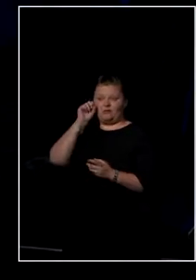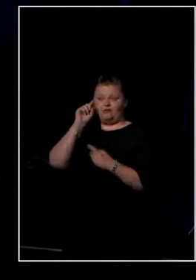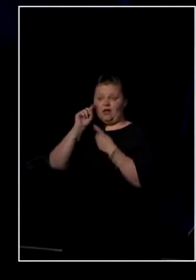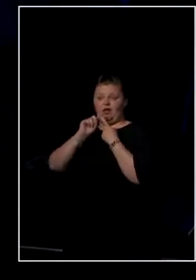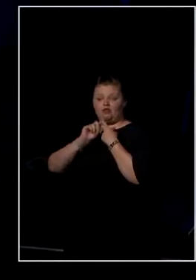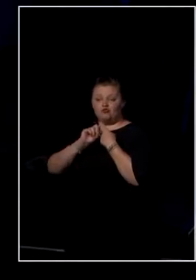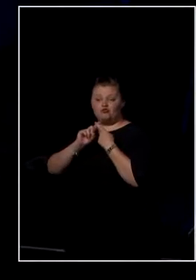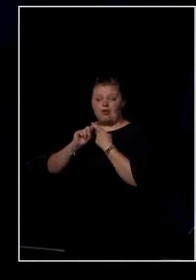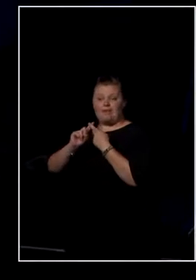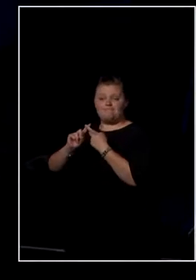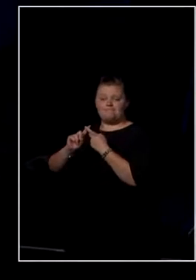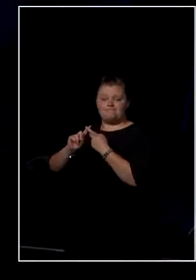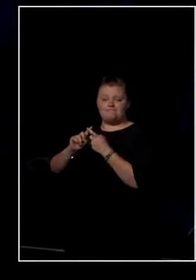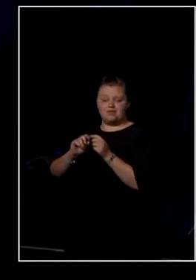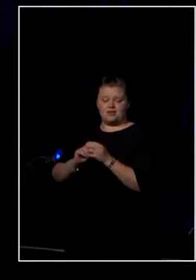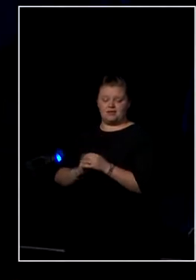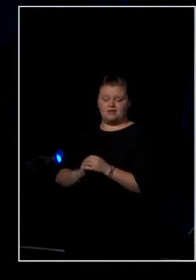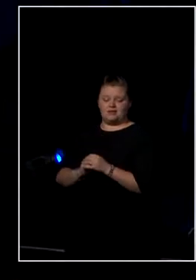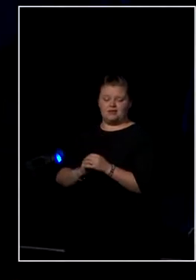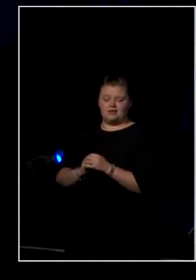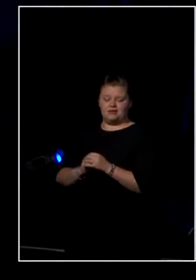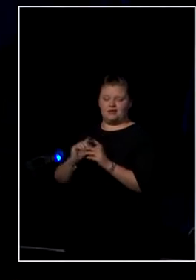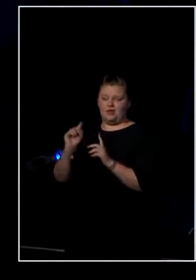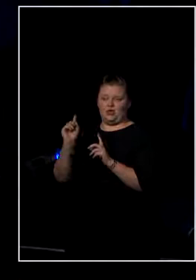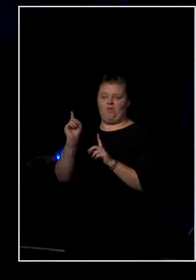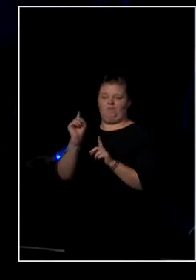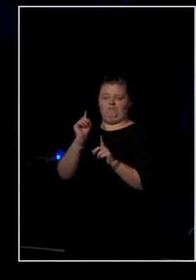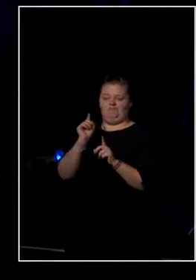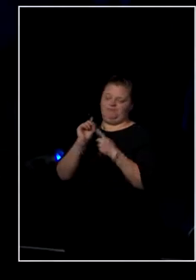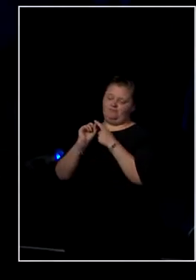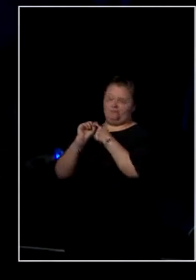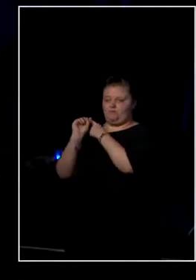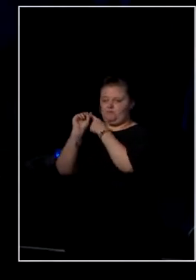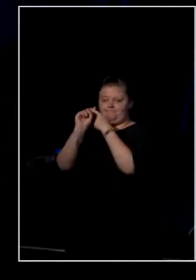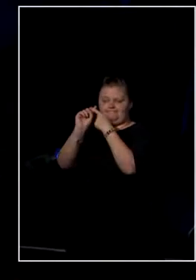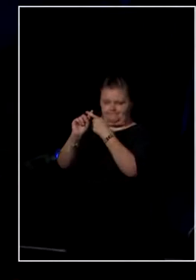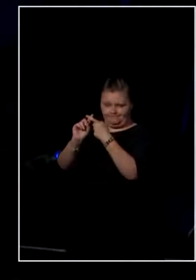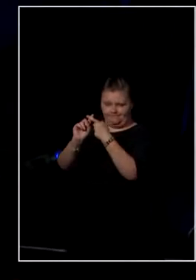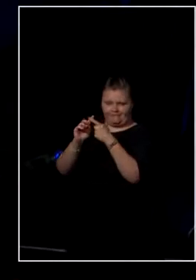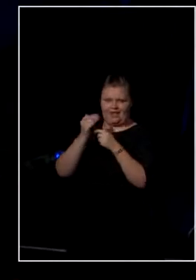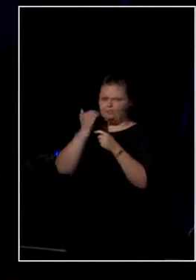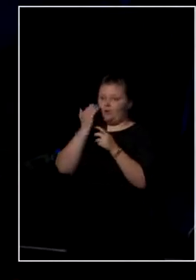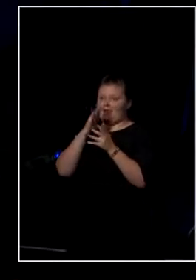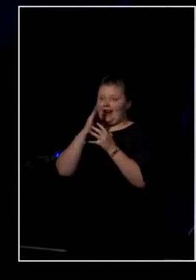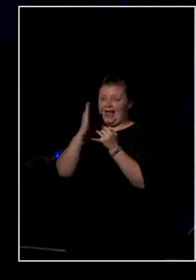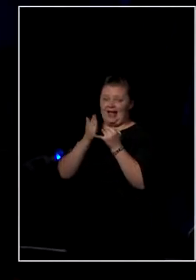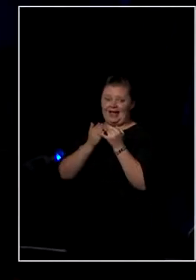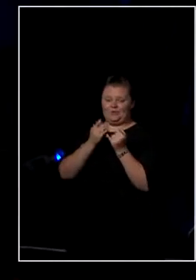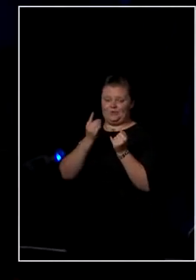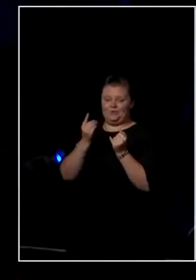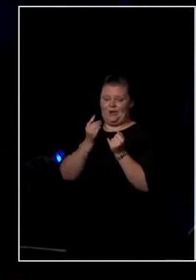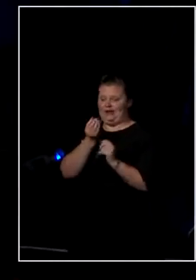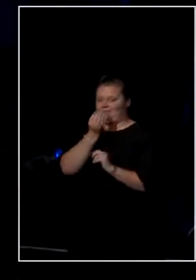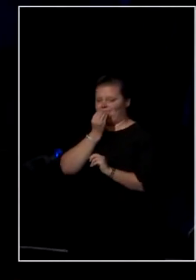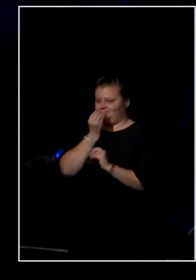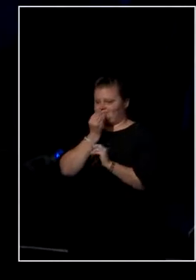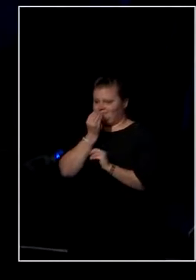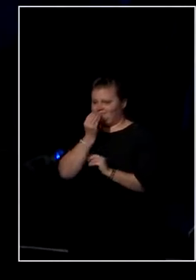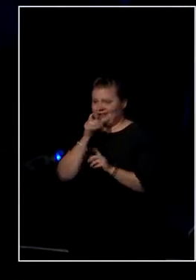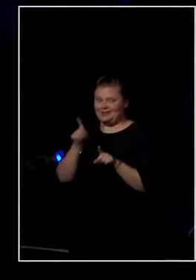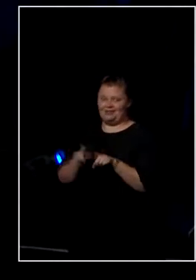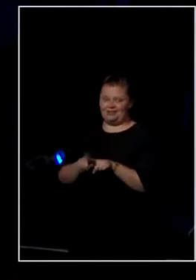that when they were there, that used to go to the orphanage as well. And I used to always be the last one to eat my food as